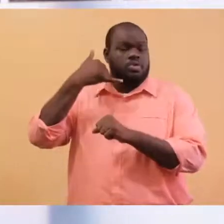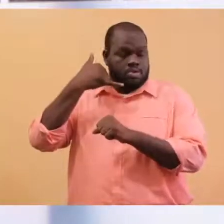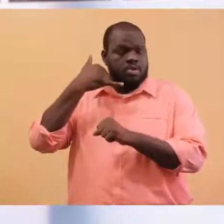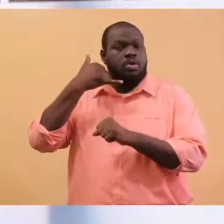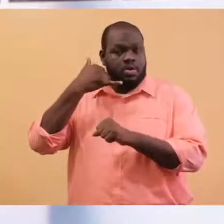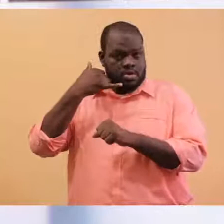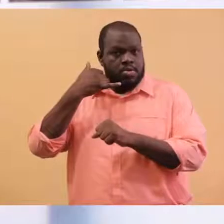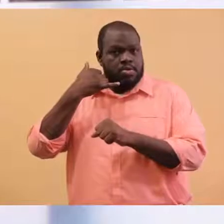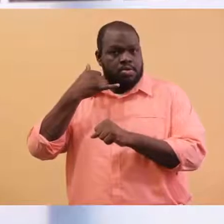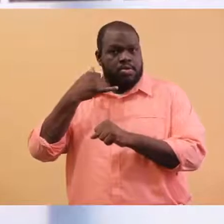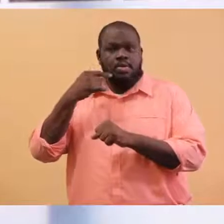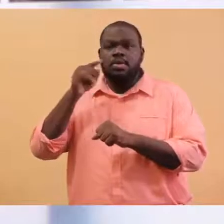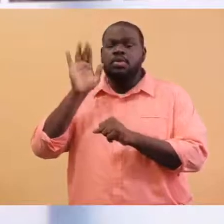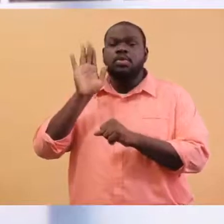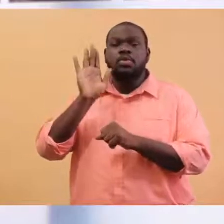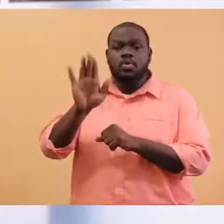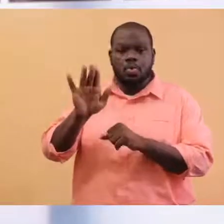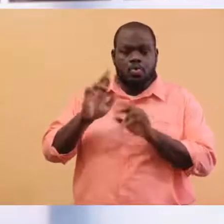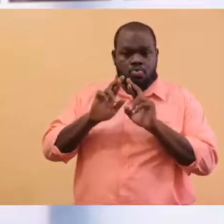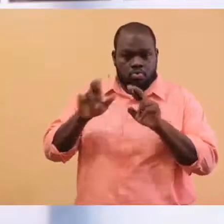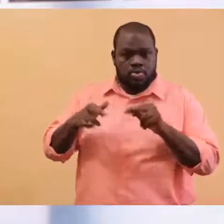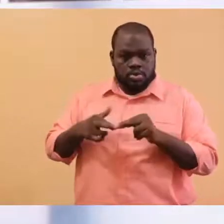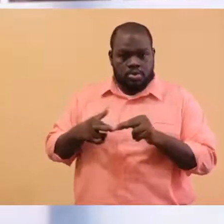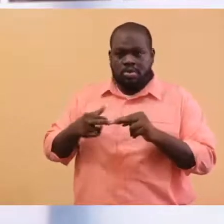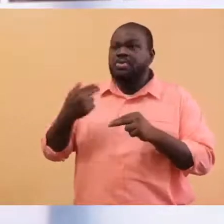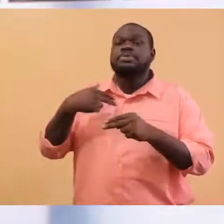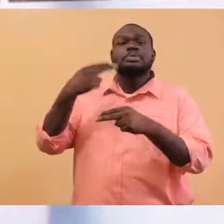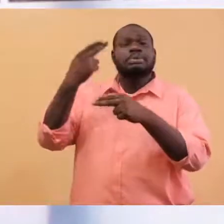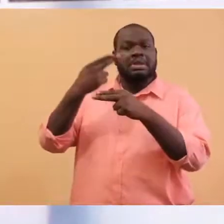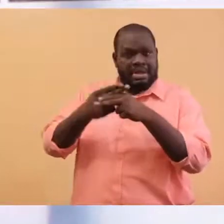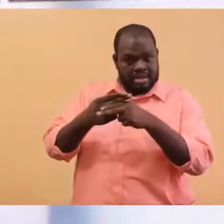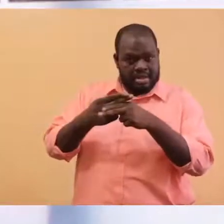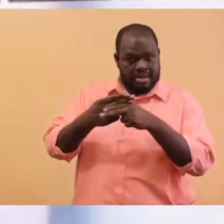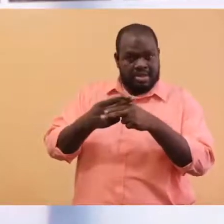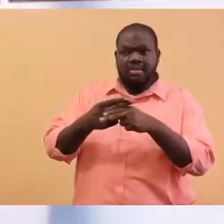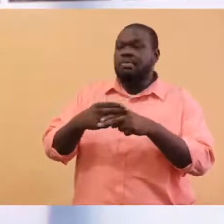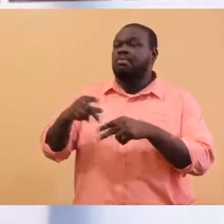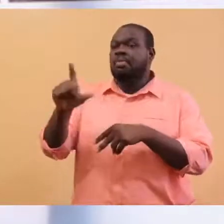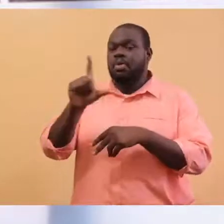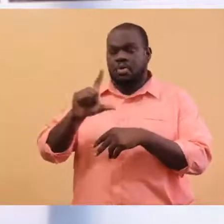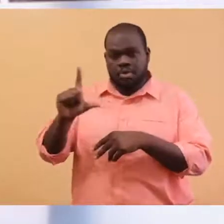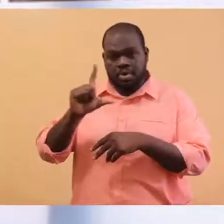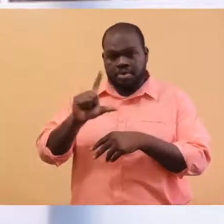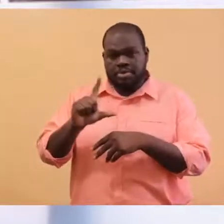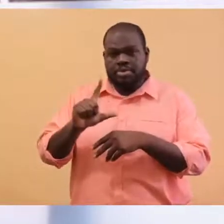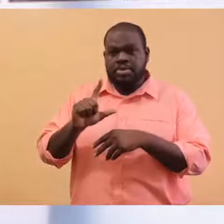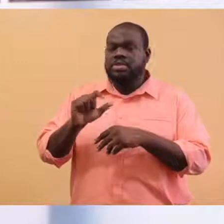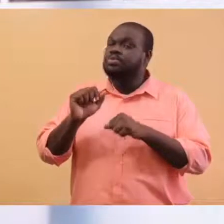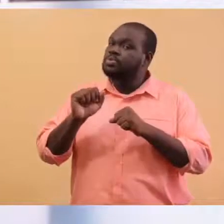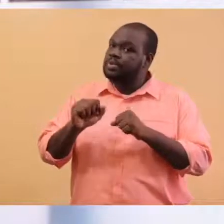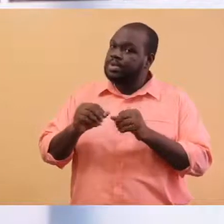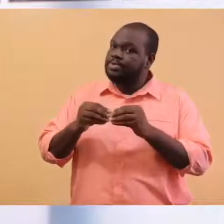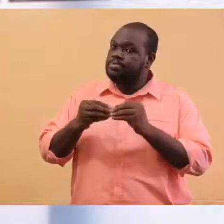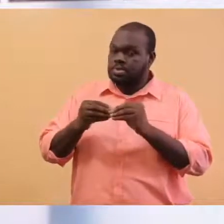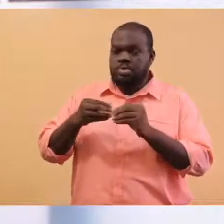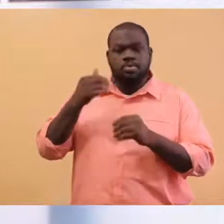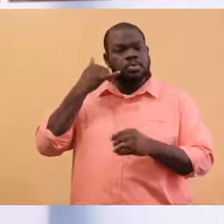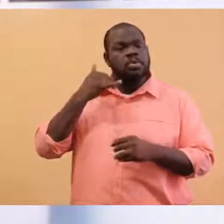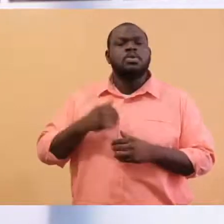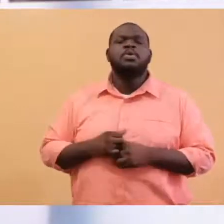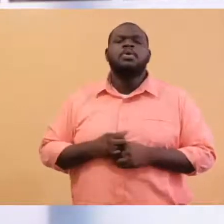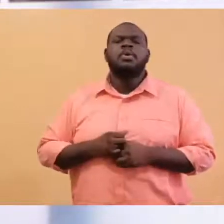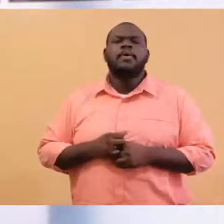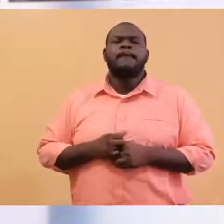name, location, and if possible, telephone number. Remember, we are trying